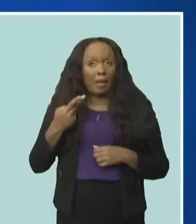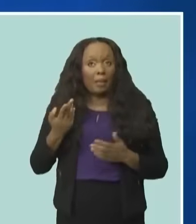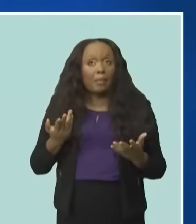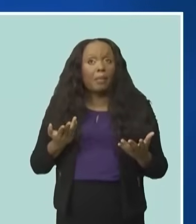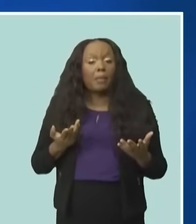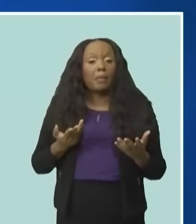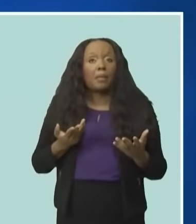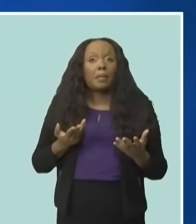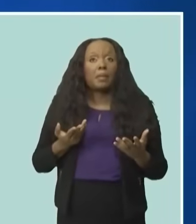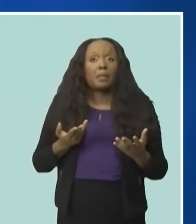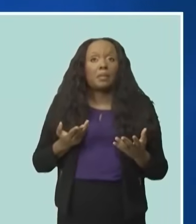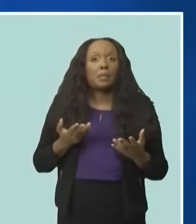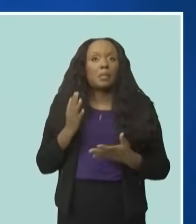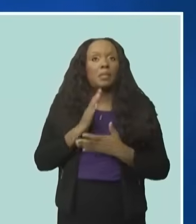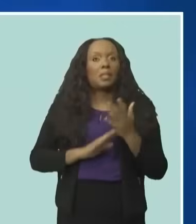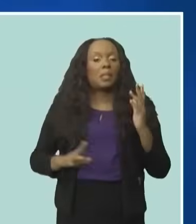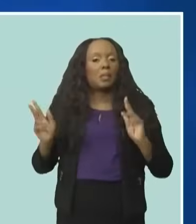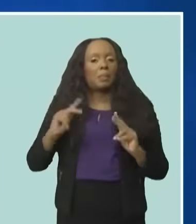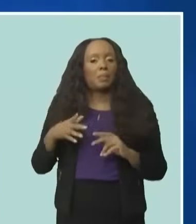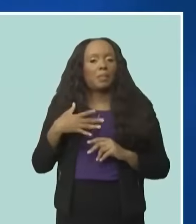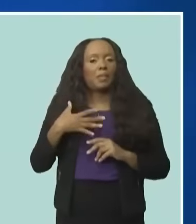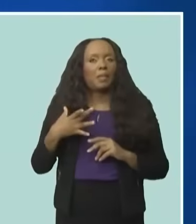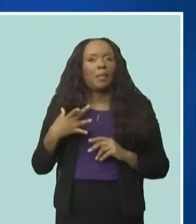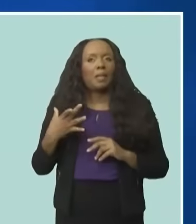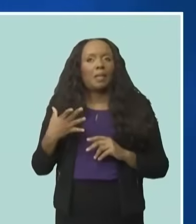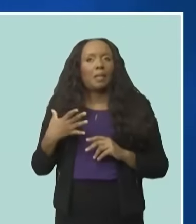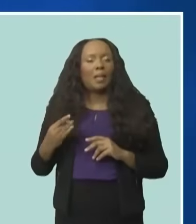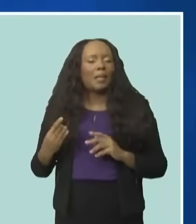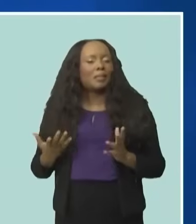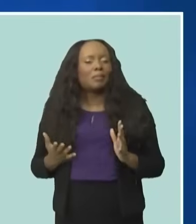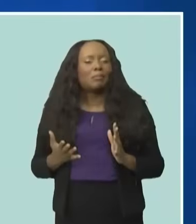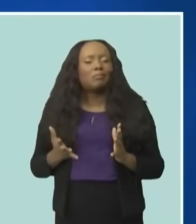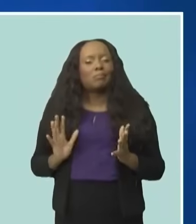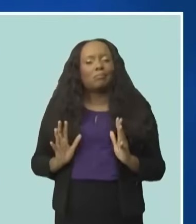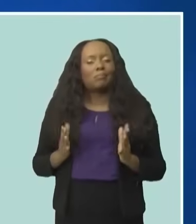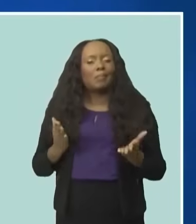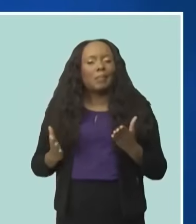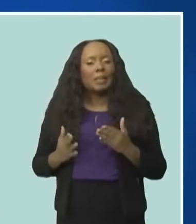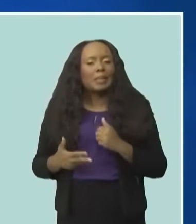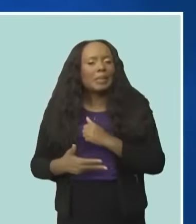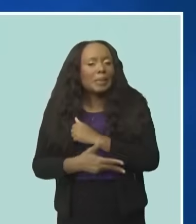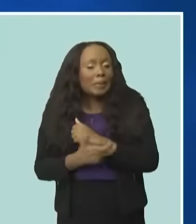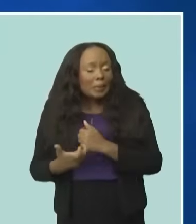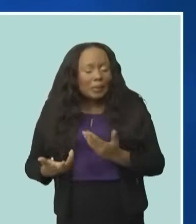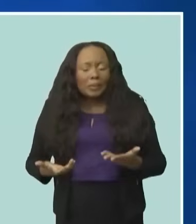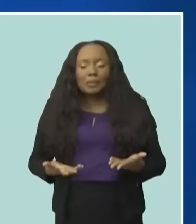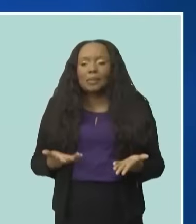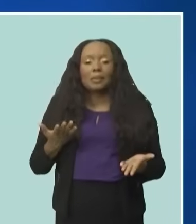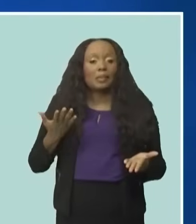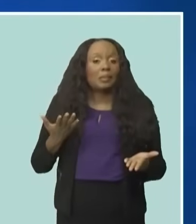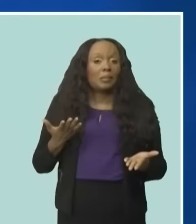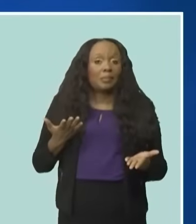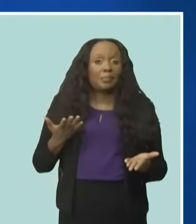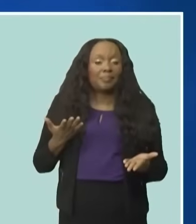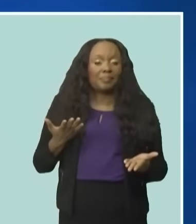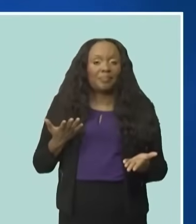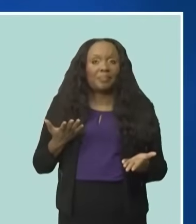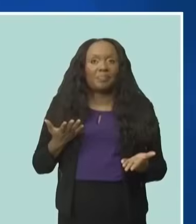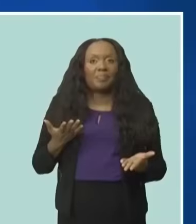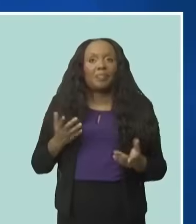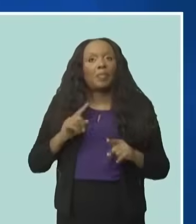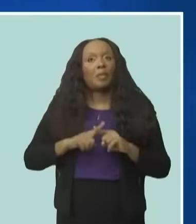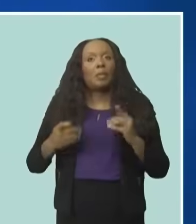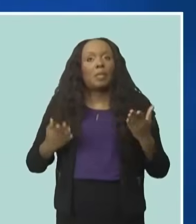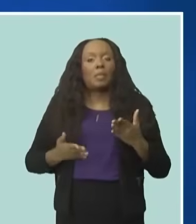people like helping themselves to things, you see. But they will find somewhere, even if they install